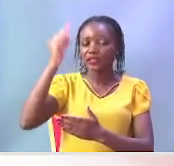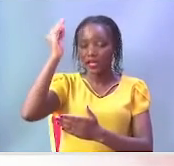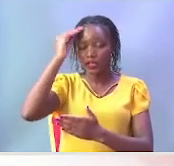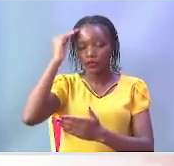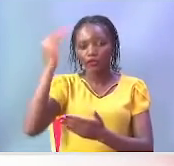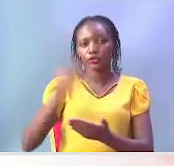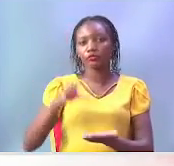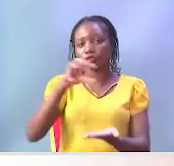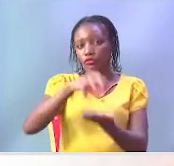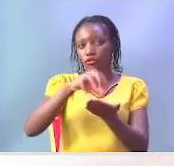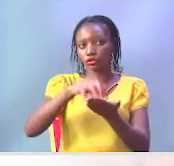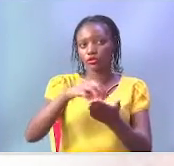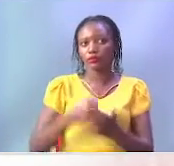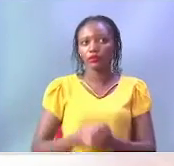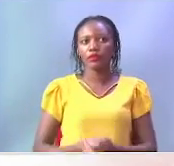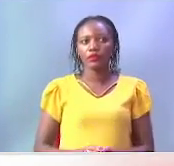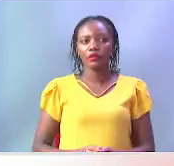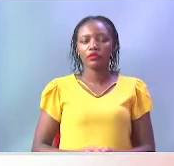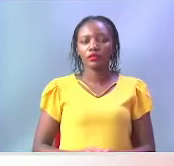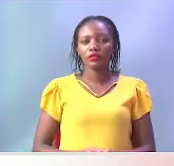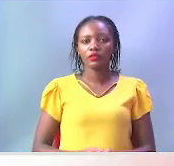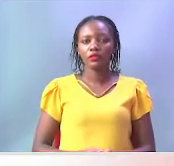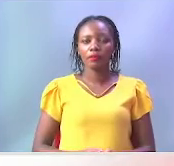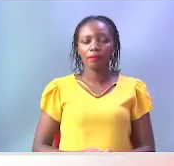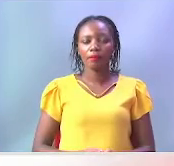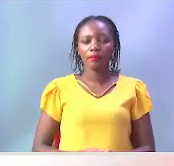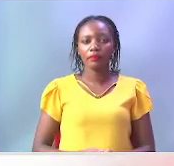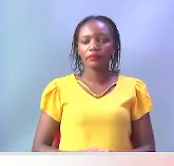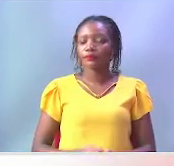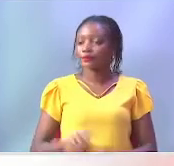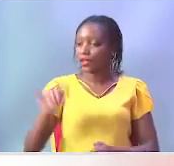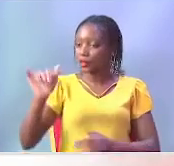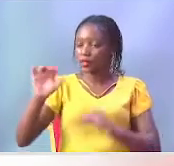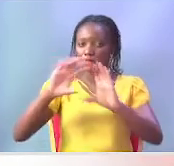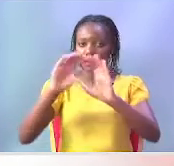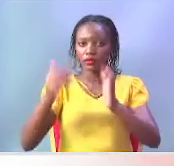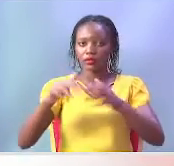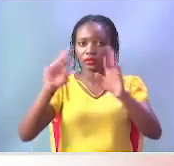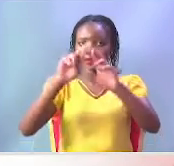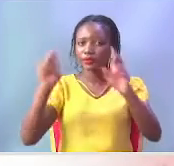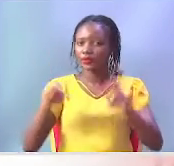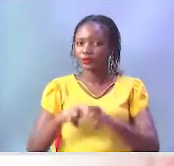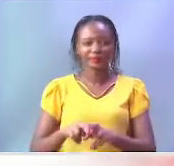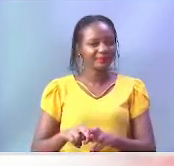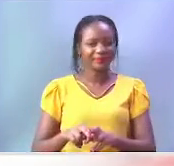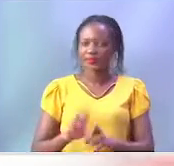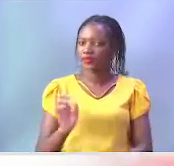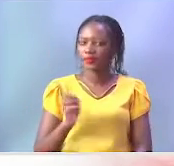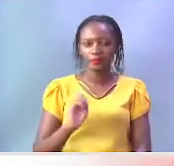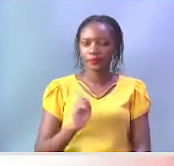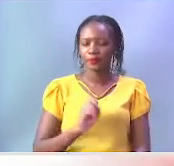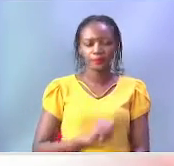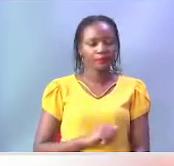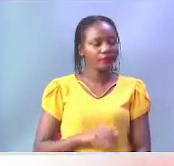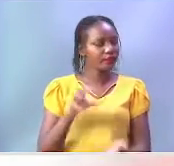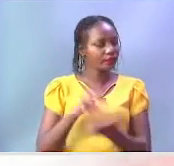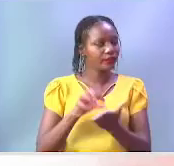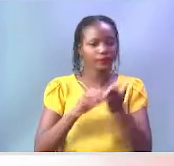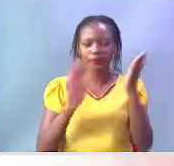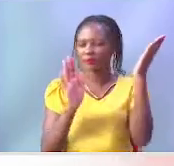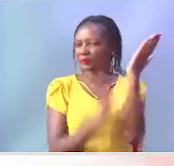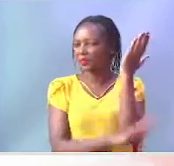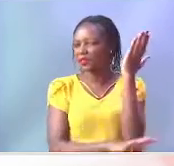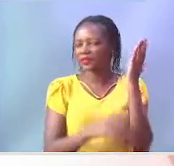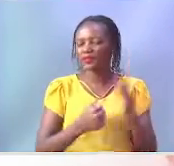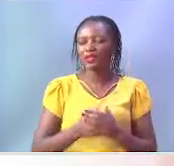the facility. Kutusaidia sababu hiyo class ukiona sio binadamu ndio wanasomea ndani.